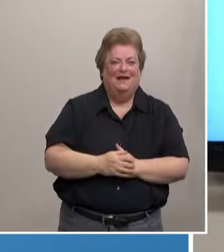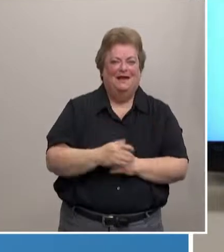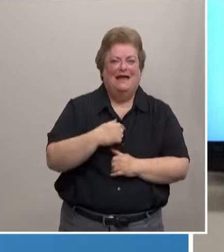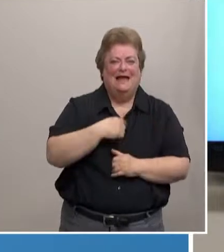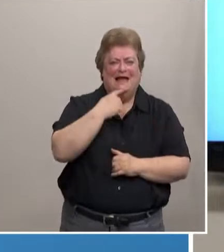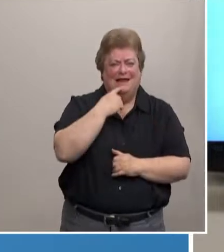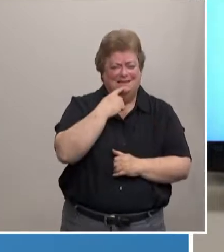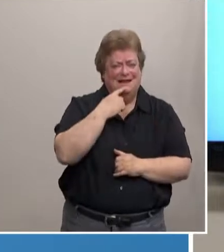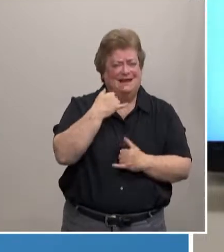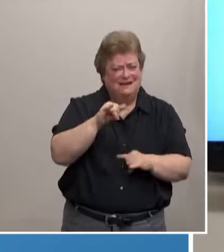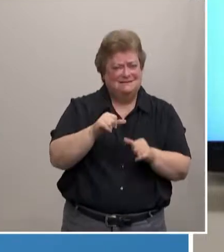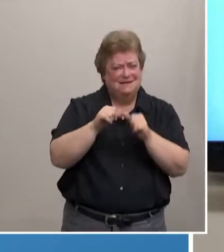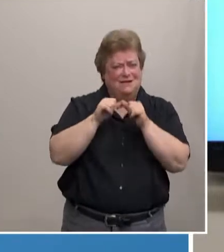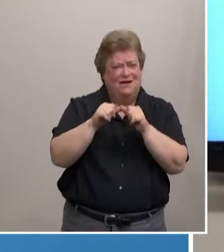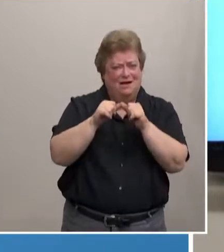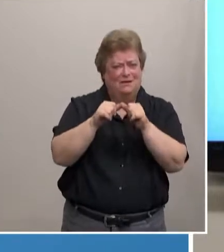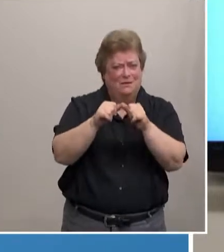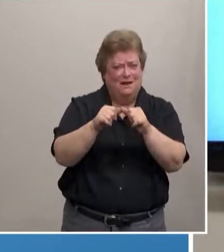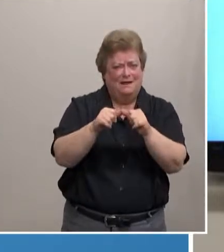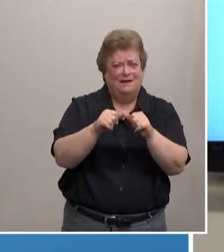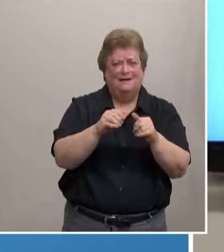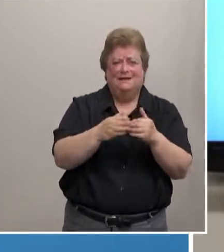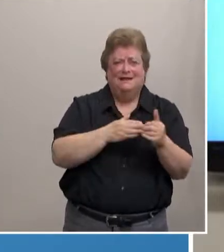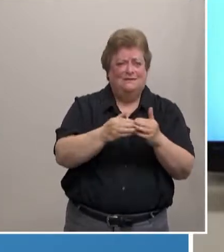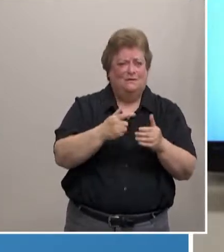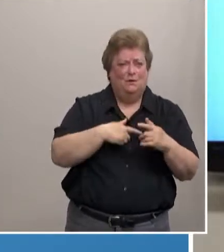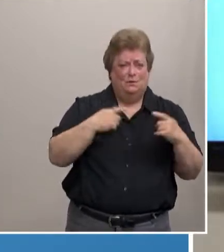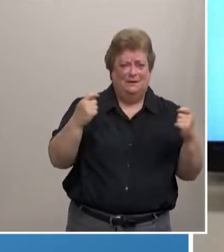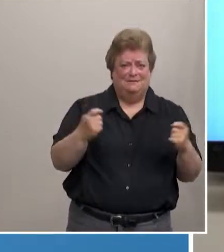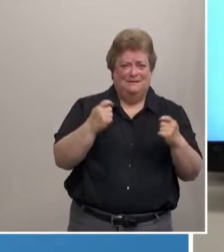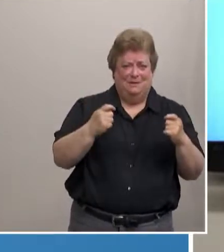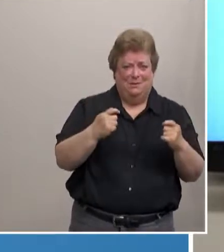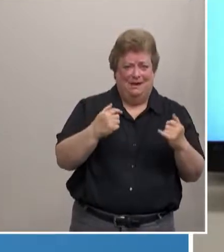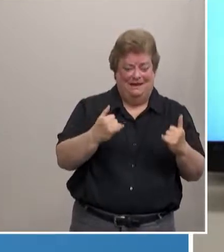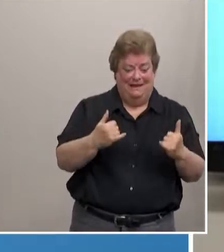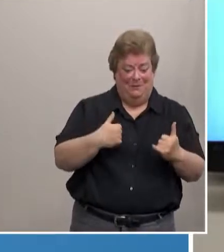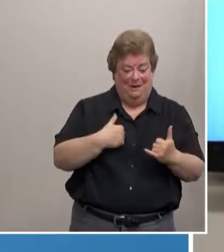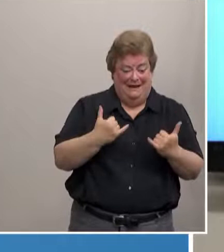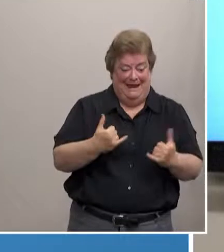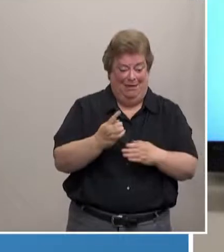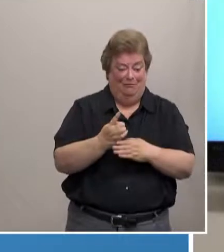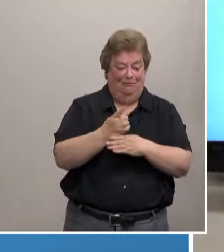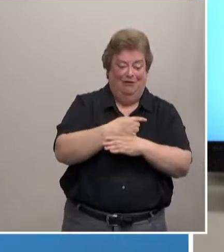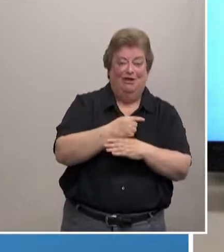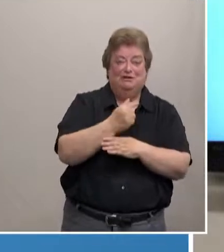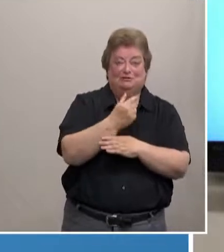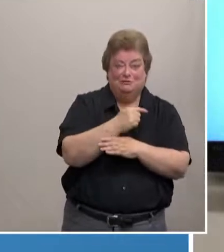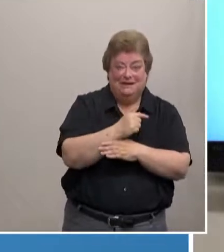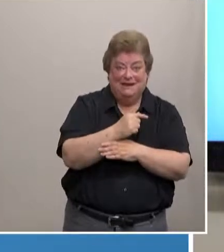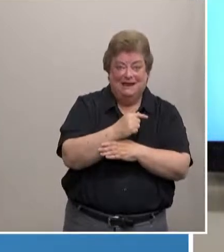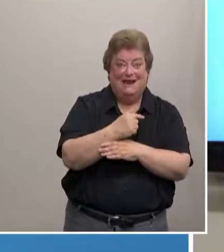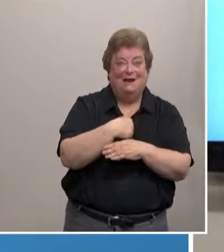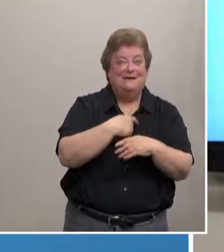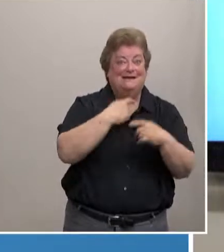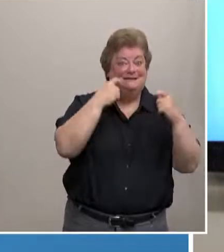say ongoing because even as we celebrate our community's arrival into green on the risk dial, we